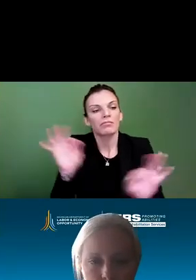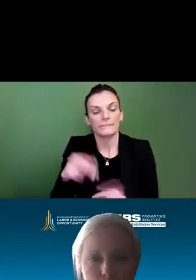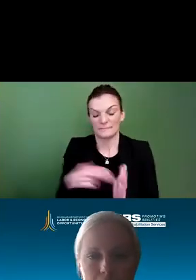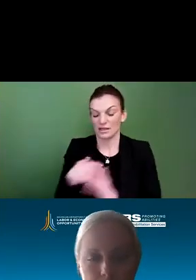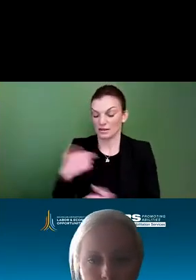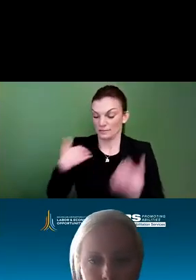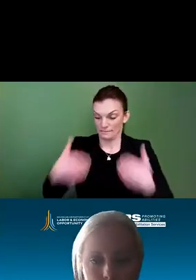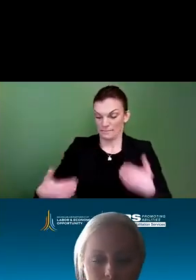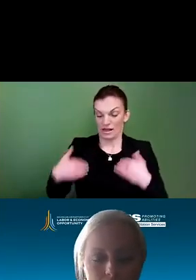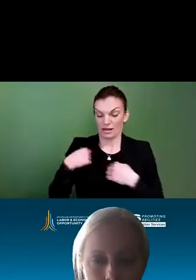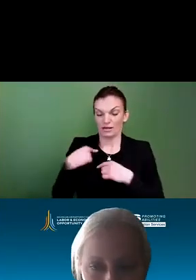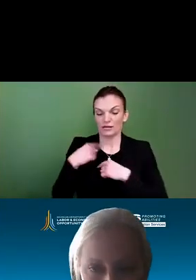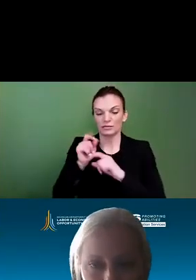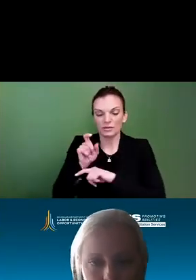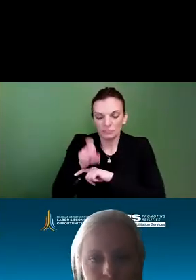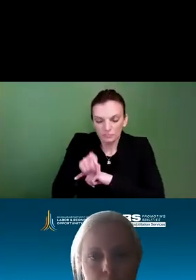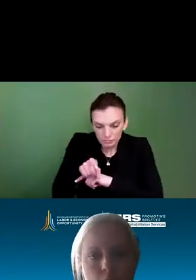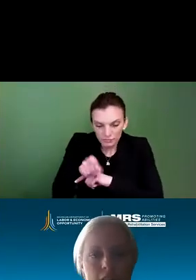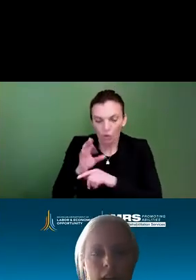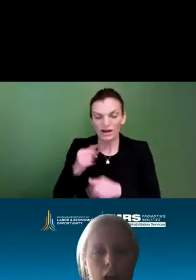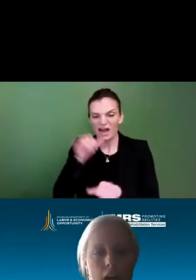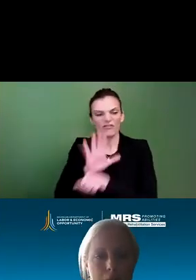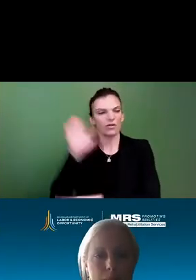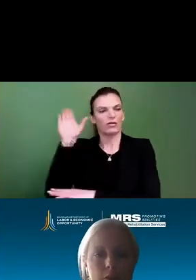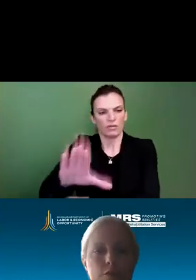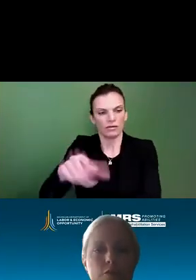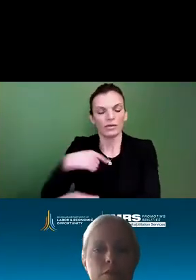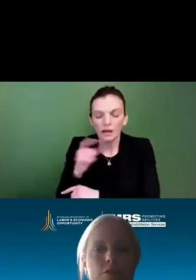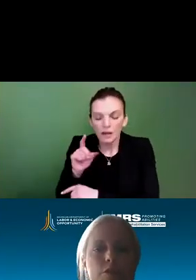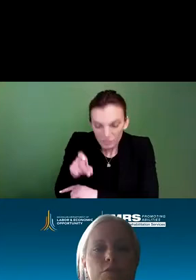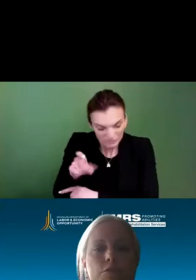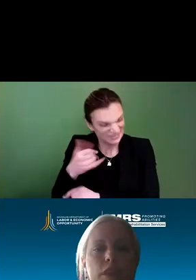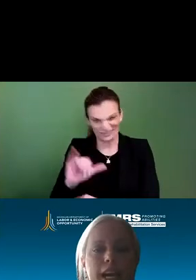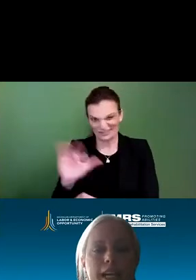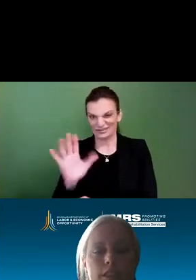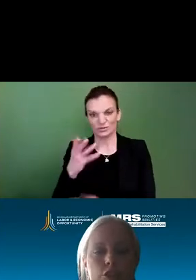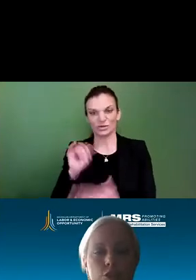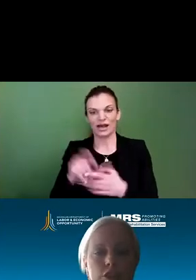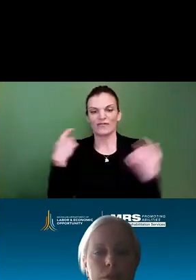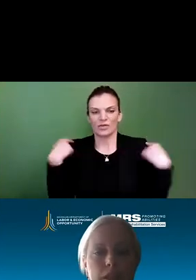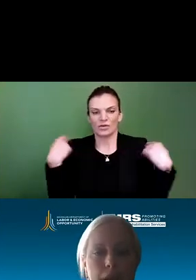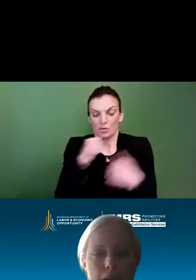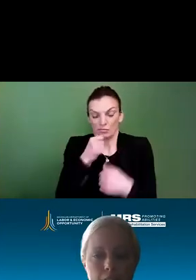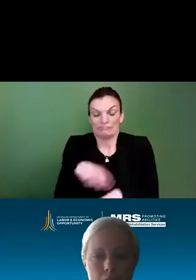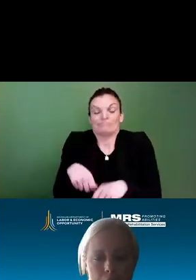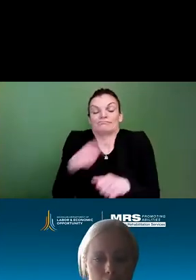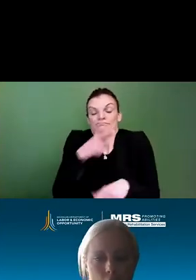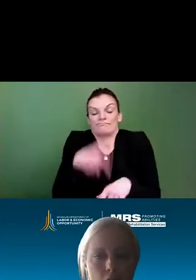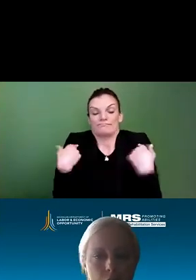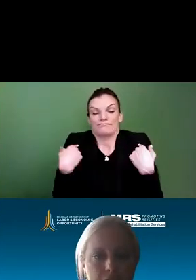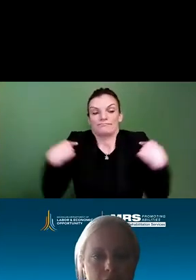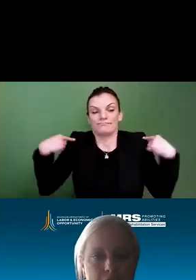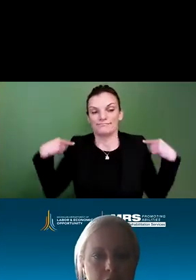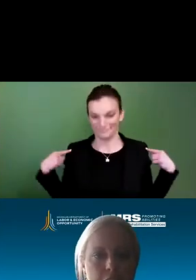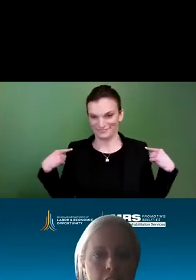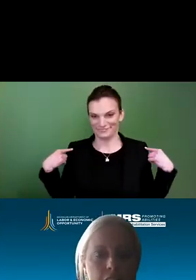spine or mid back as you kind of hunch over your keyboard. Remember to relax the shoulders and bring the back all the